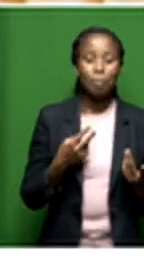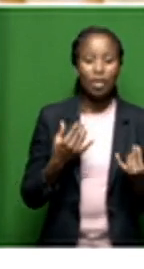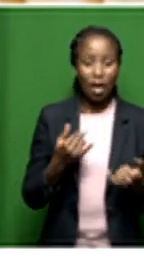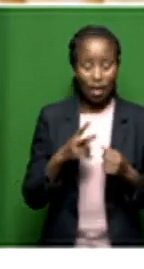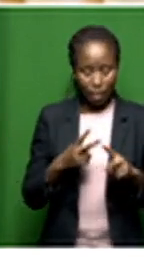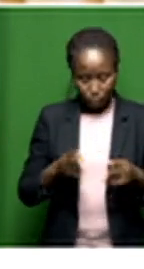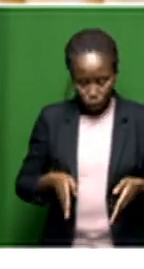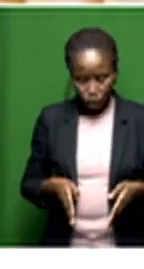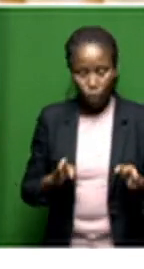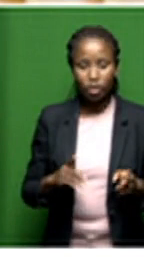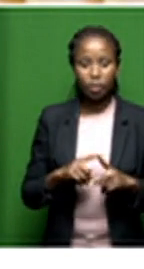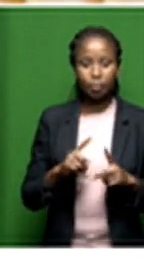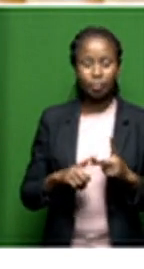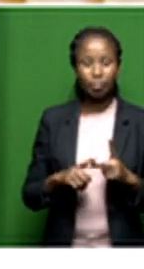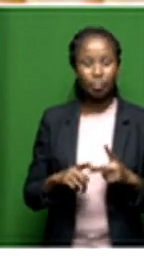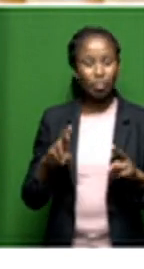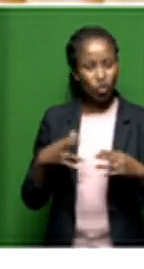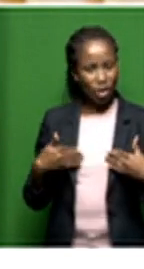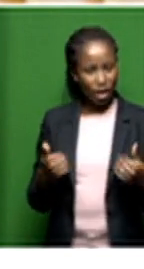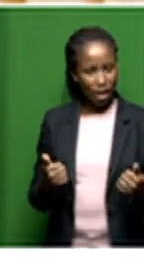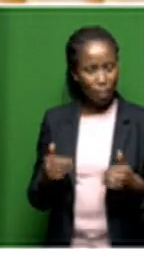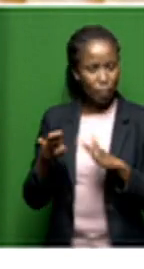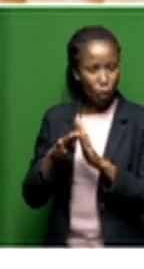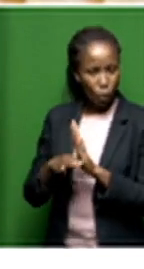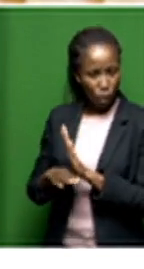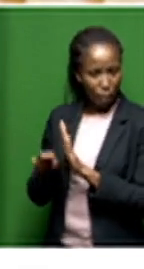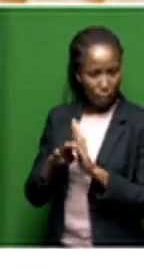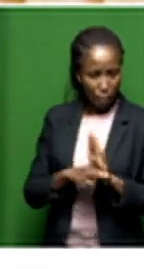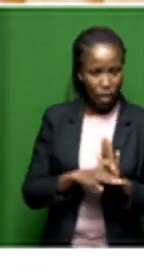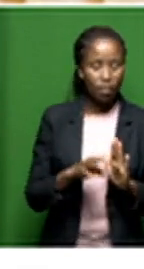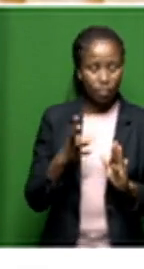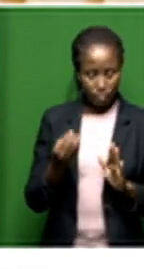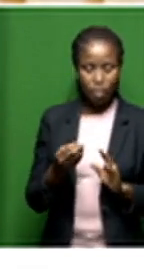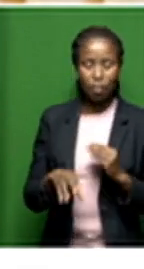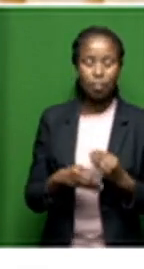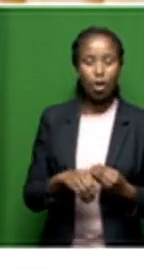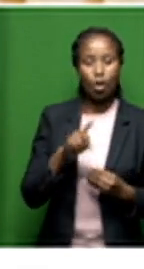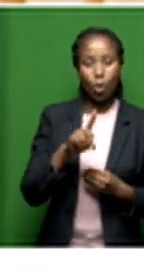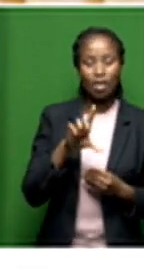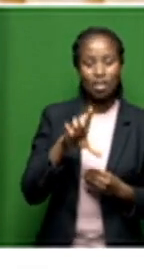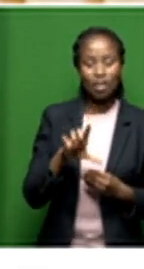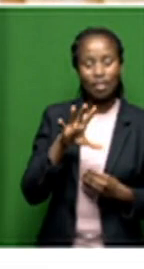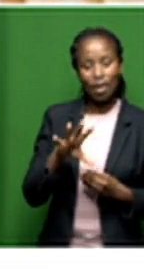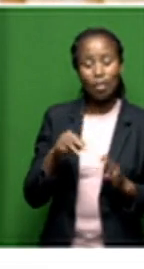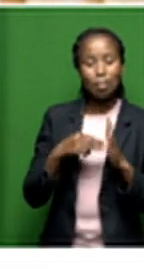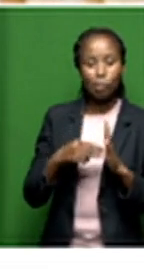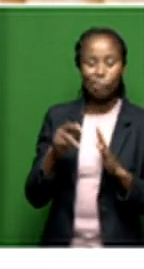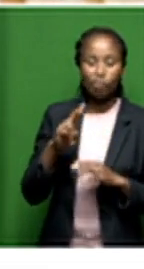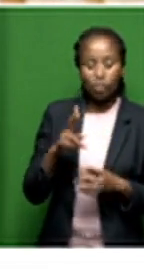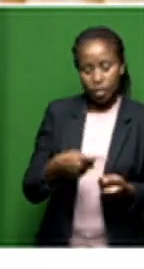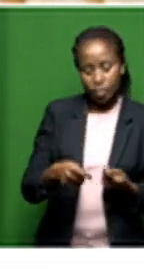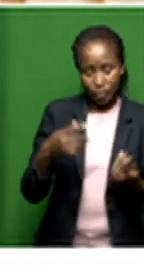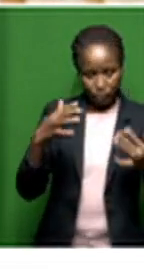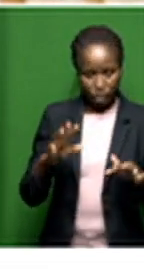and the rehabilitation program, which in conjunction with the Gauteng province, another 175 million rand was spent, and all of this has been completed.